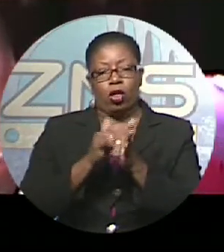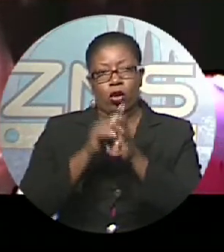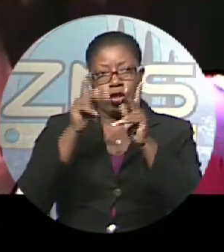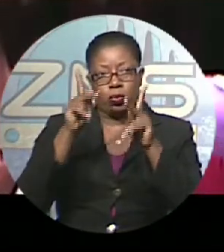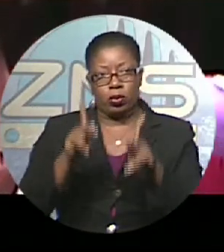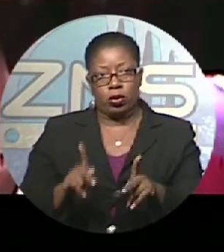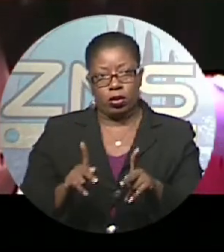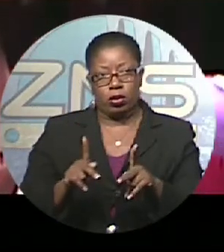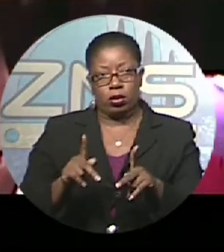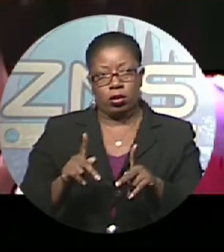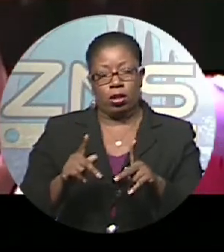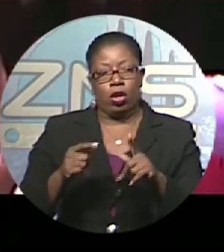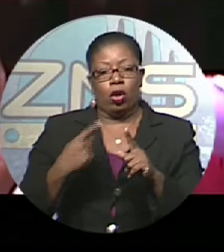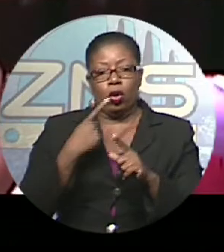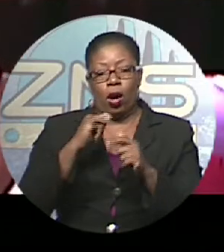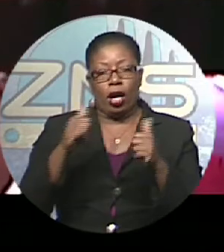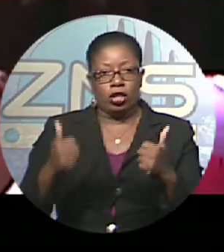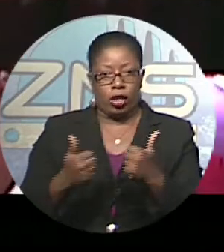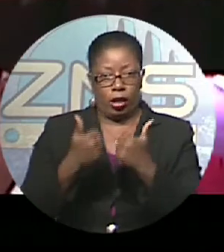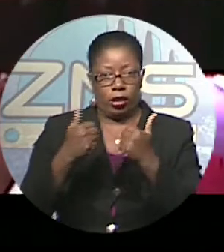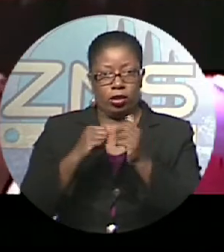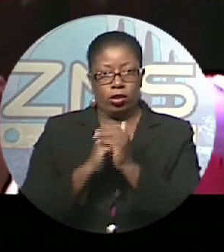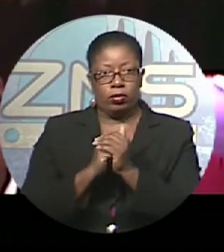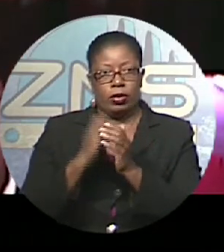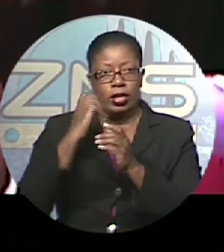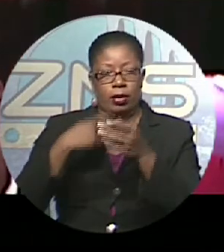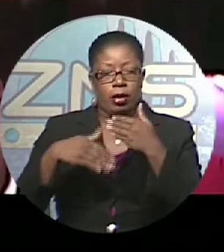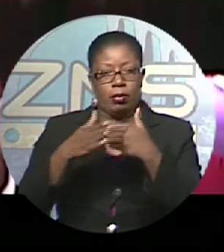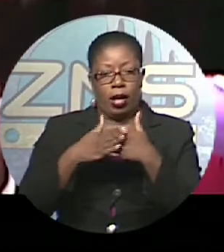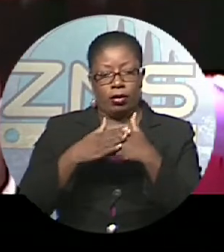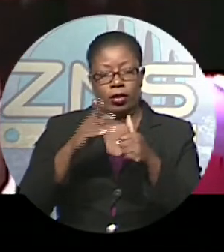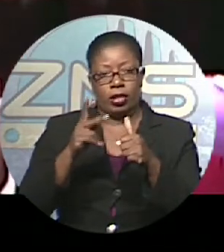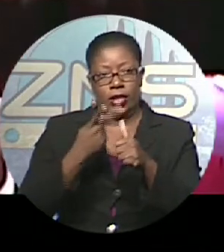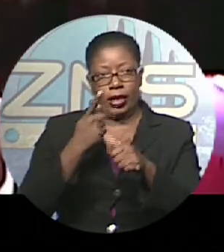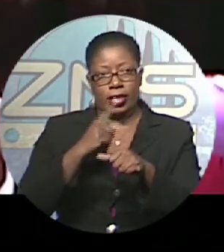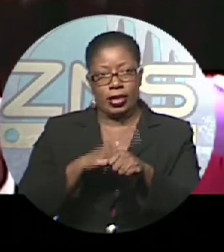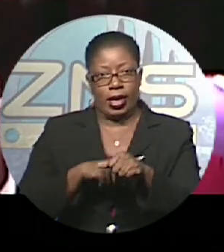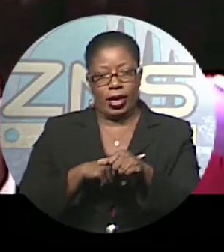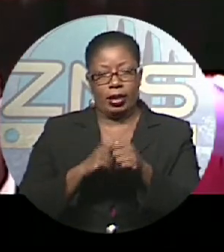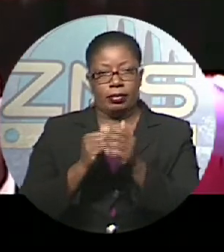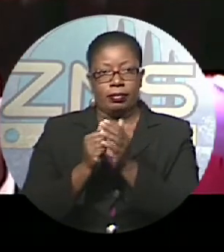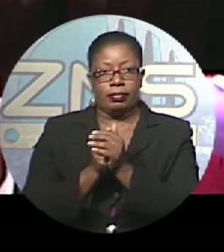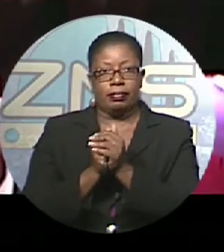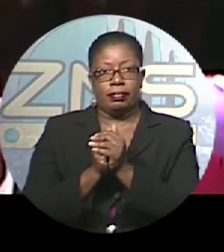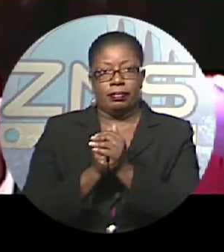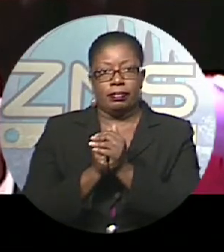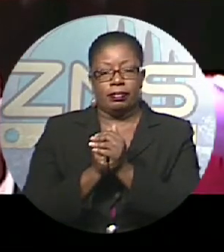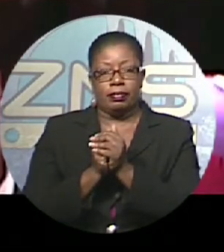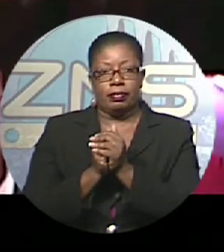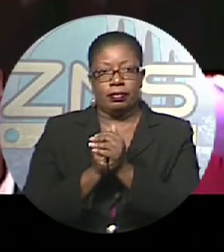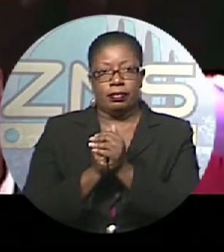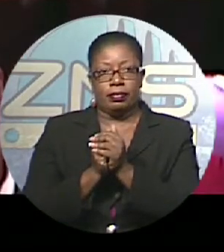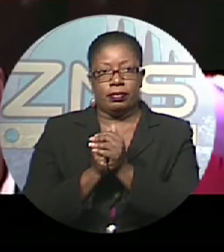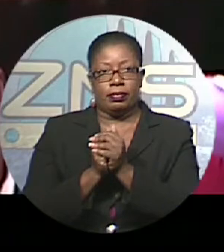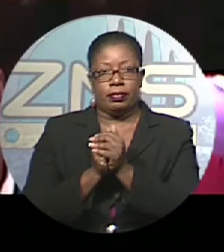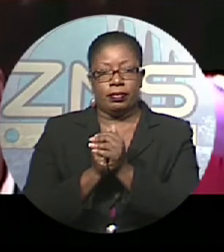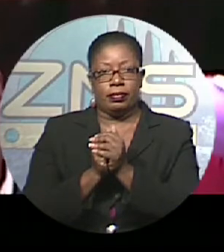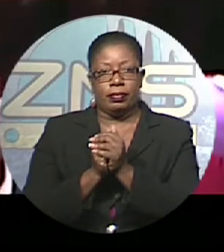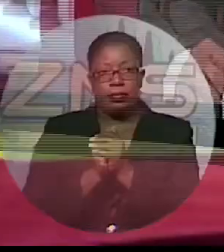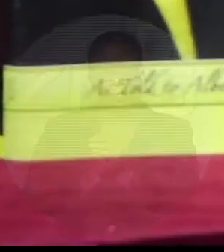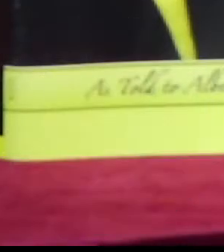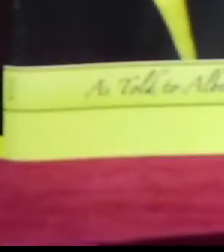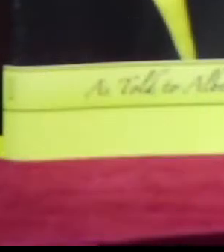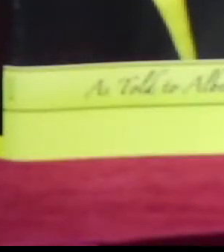are challenged. Senator Pintard is returning to the Senate for the second time. I'm Carla Palmer for ZNS Network News.